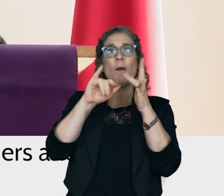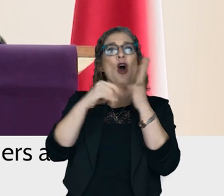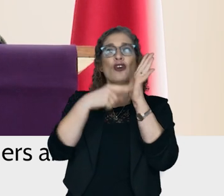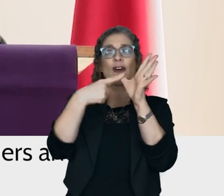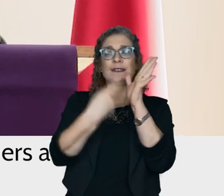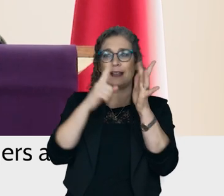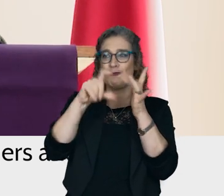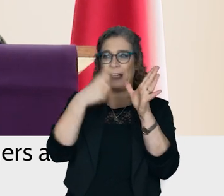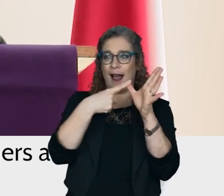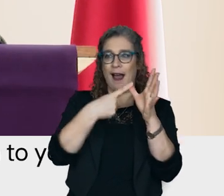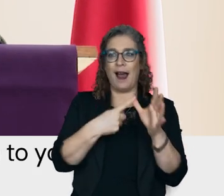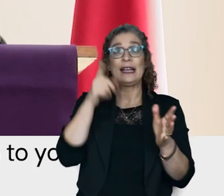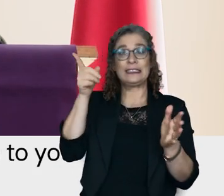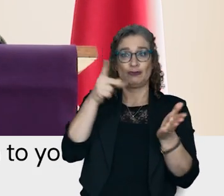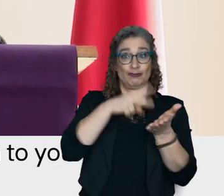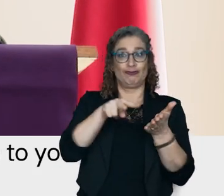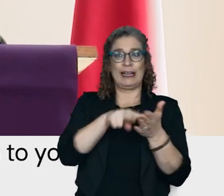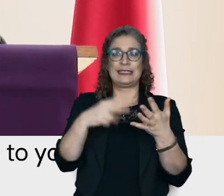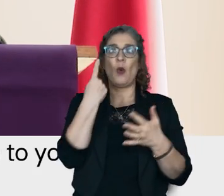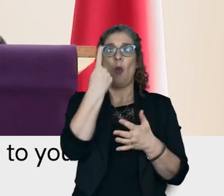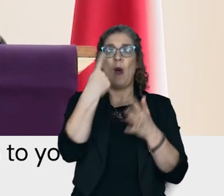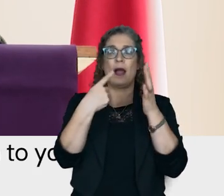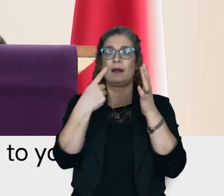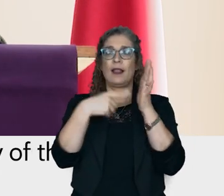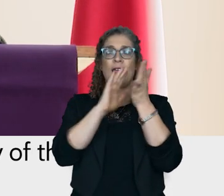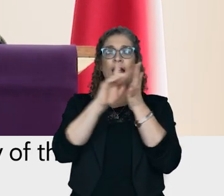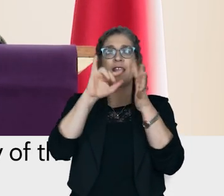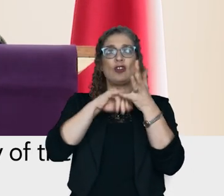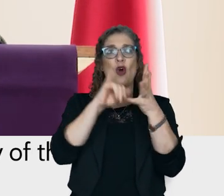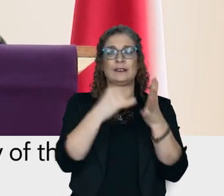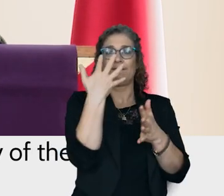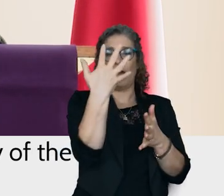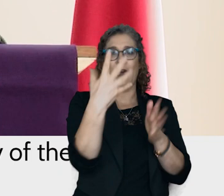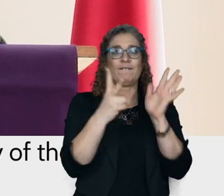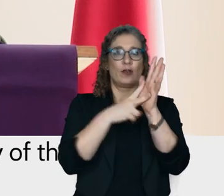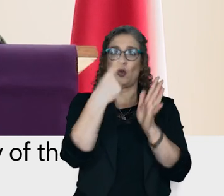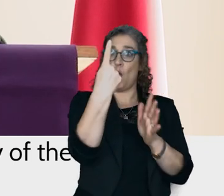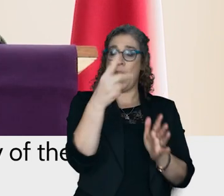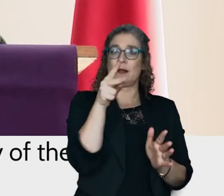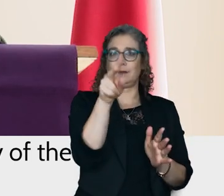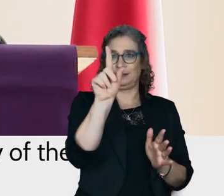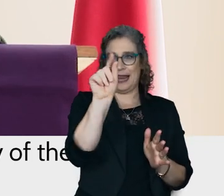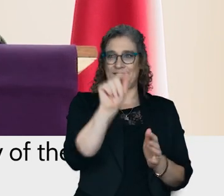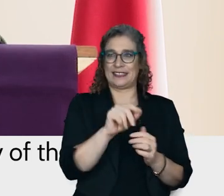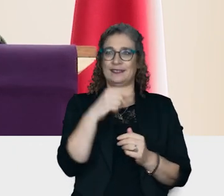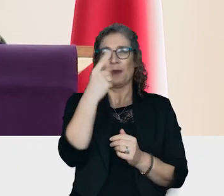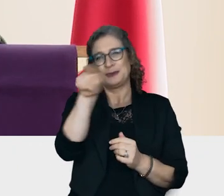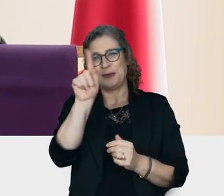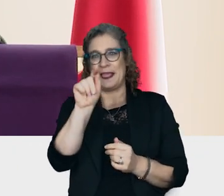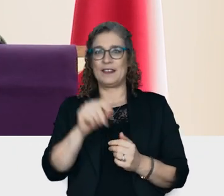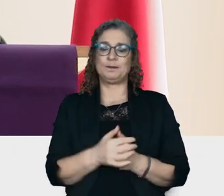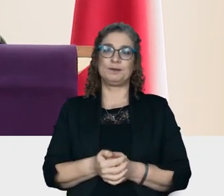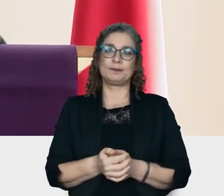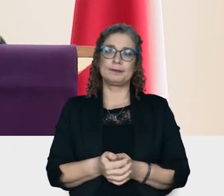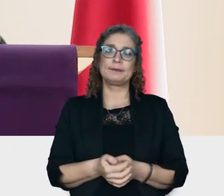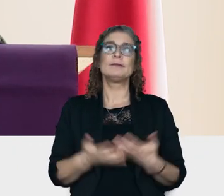las fechas y los tiempos, hermanos, no necesitan que les escribamos. Ustedes saben muy bien que el día del regreso del Señor llegará cuando